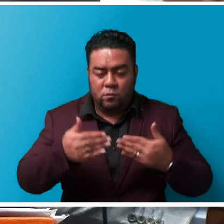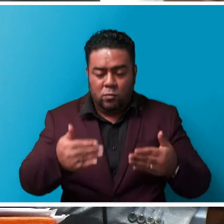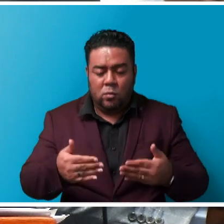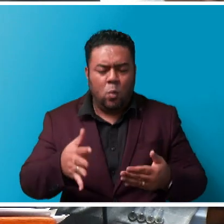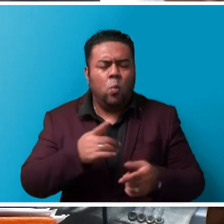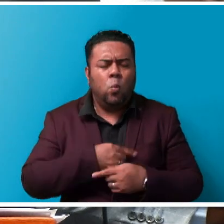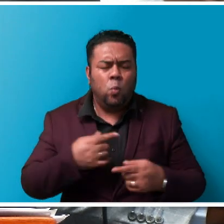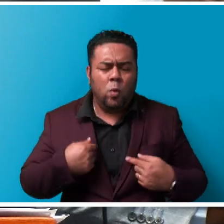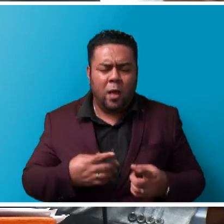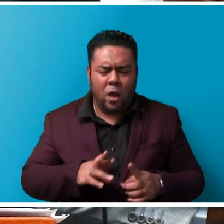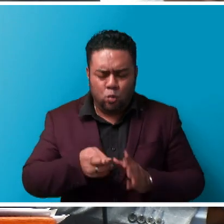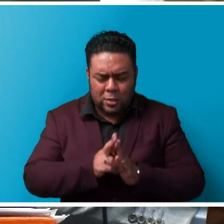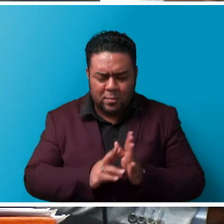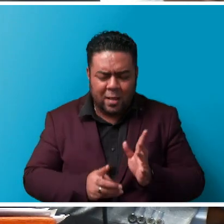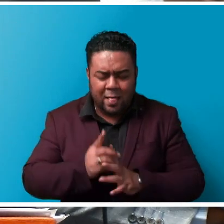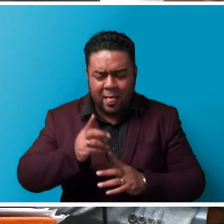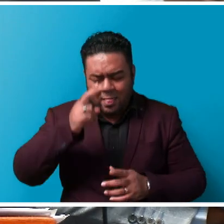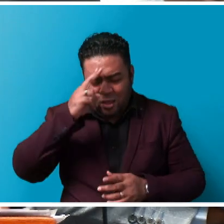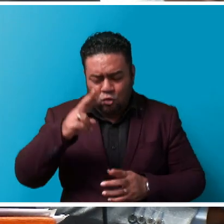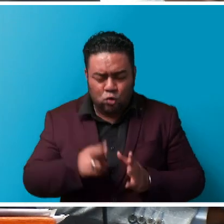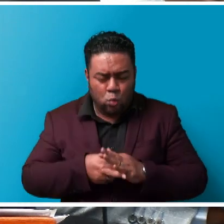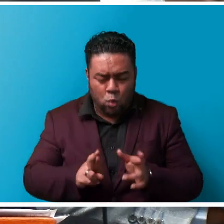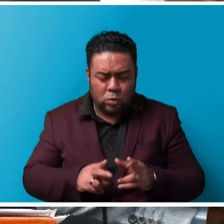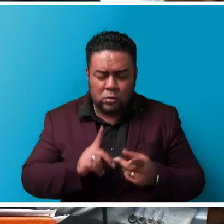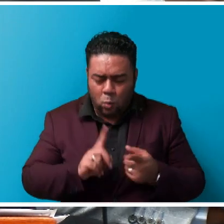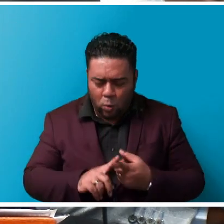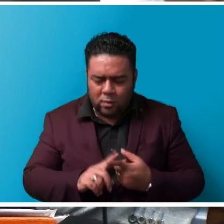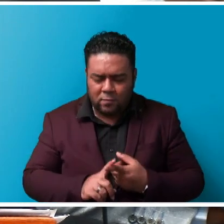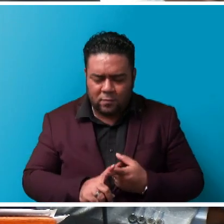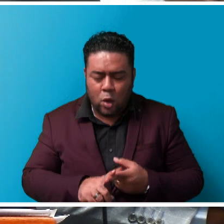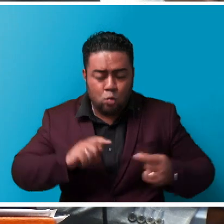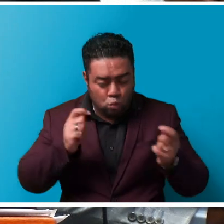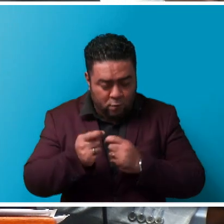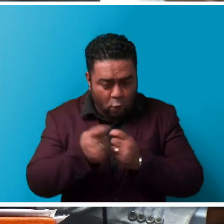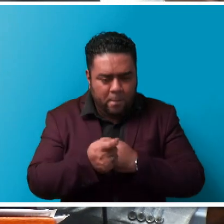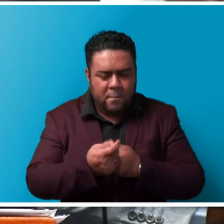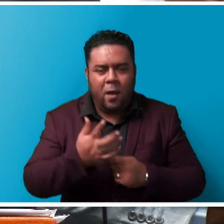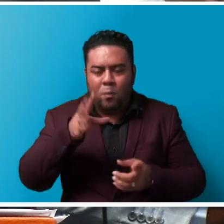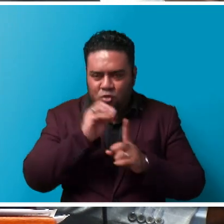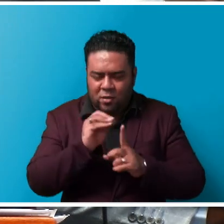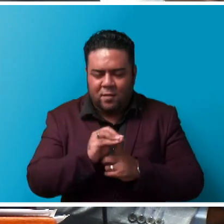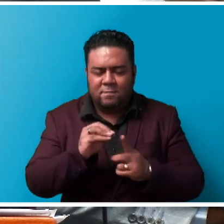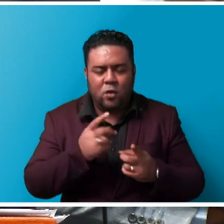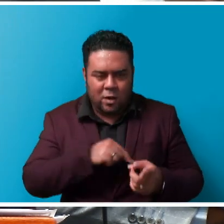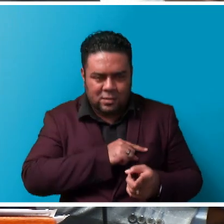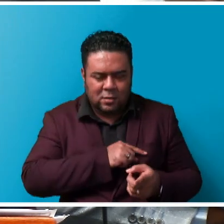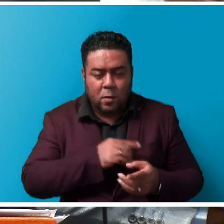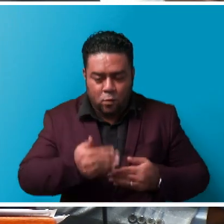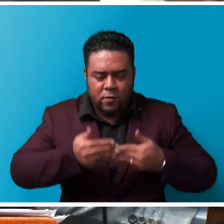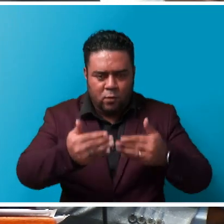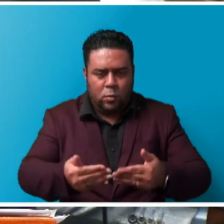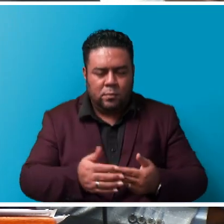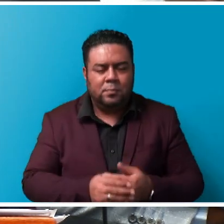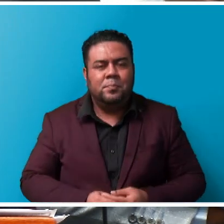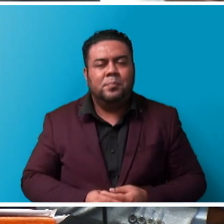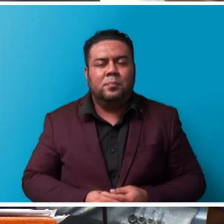re-establishment of the Department of National Roads is also one of the main reform objectives moving forward.